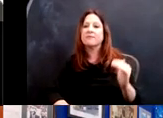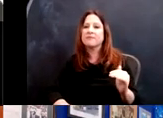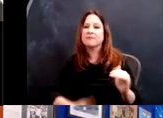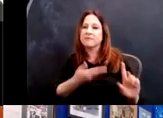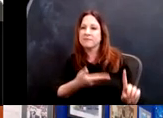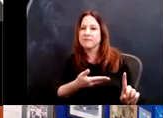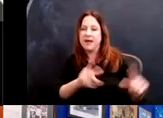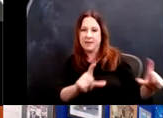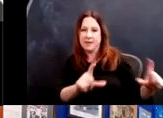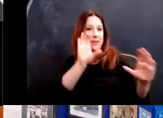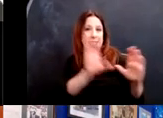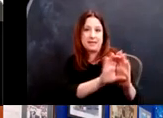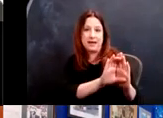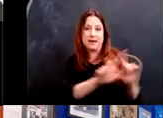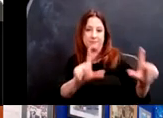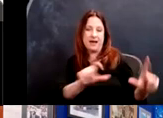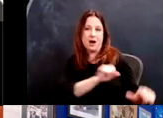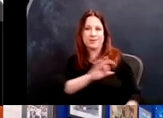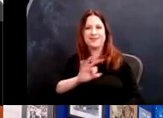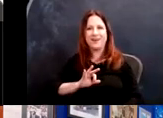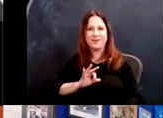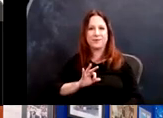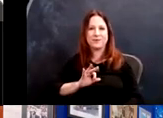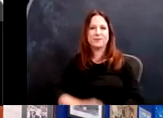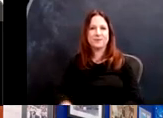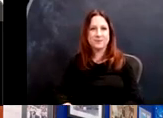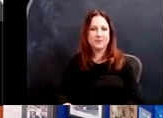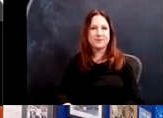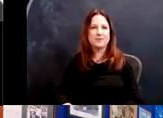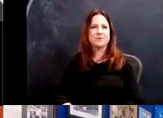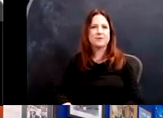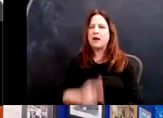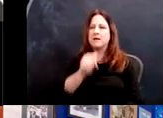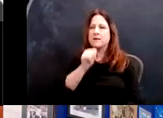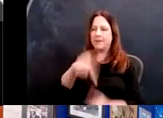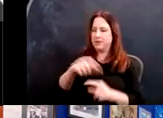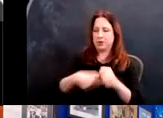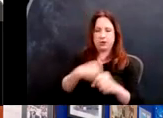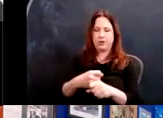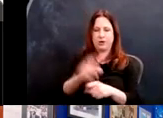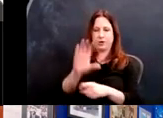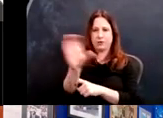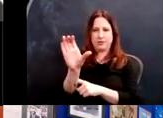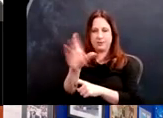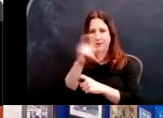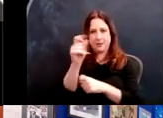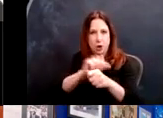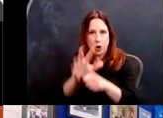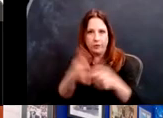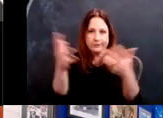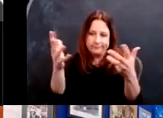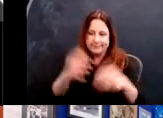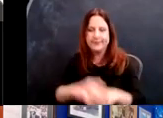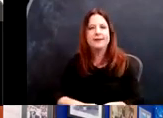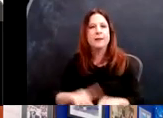side of our staff at a not this year's Christmas party. Before all you COVID people getting on